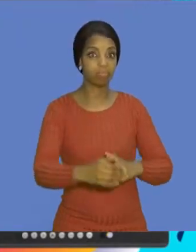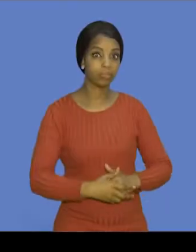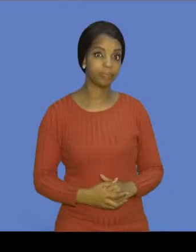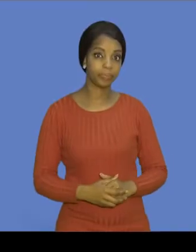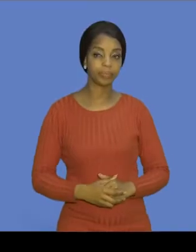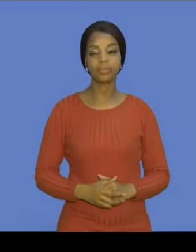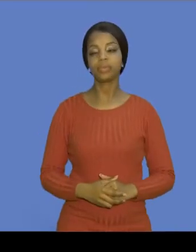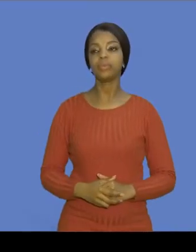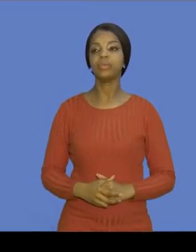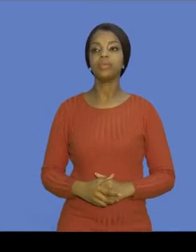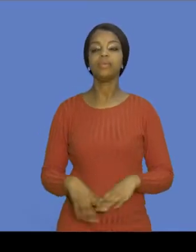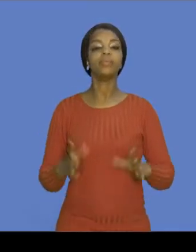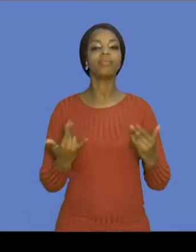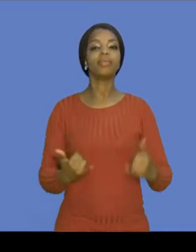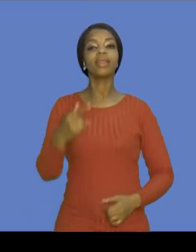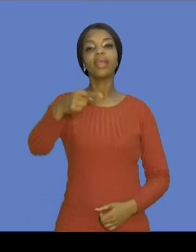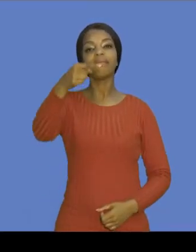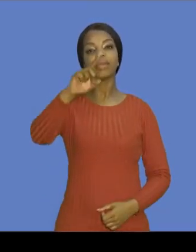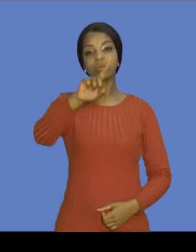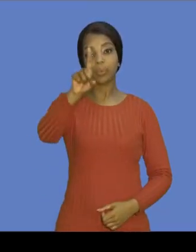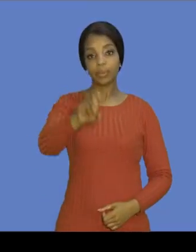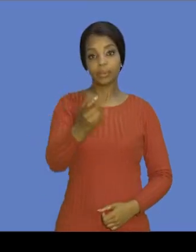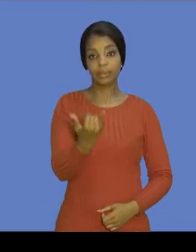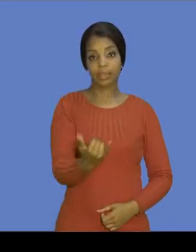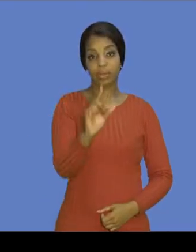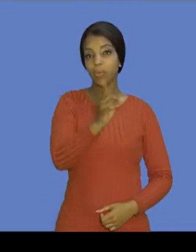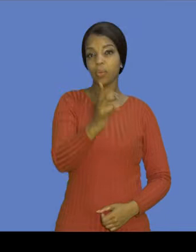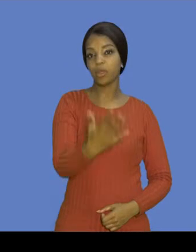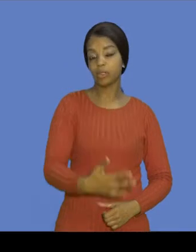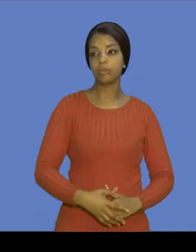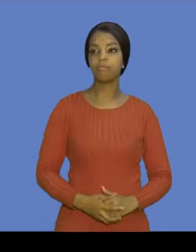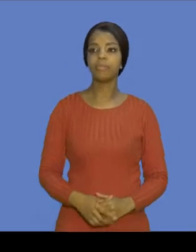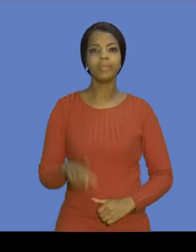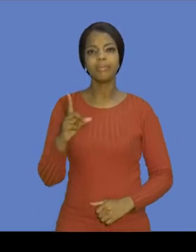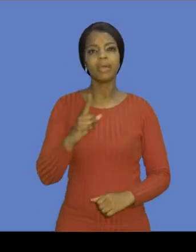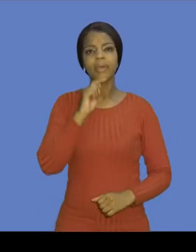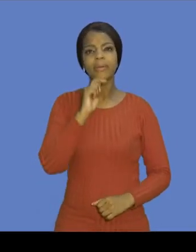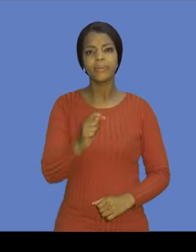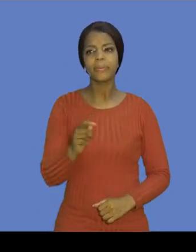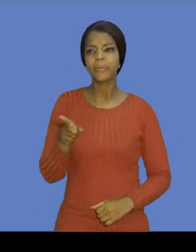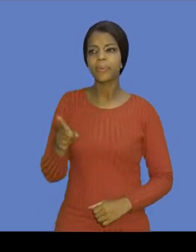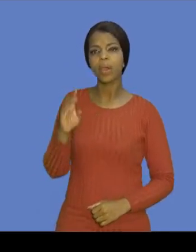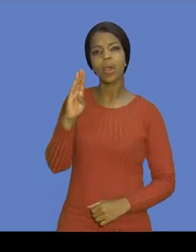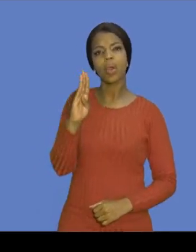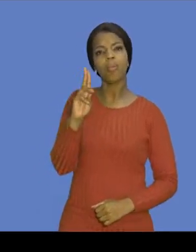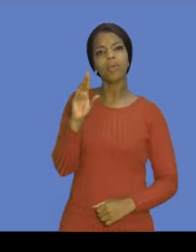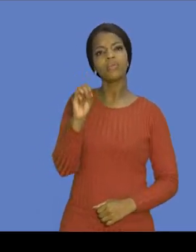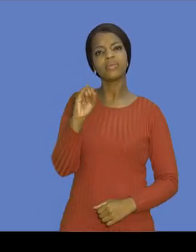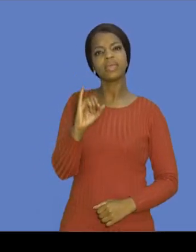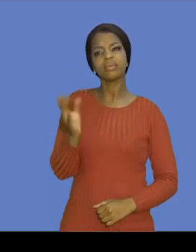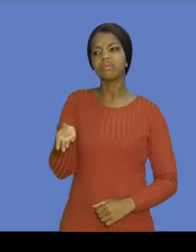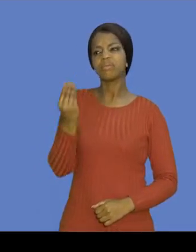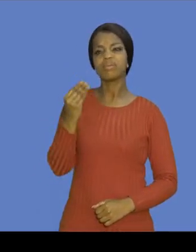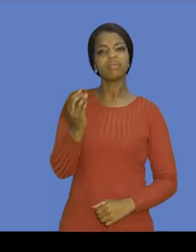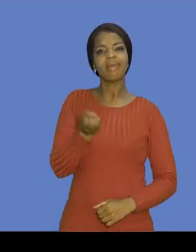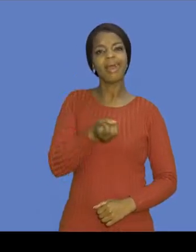interest. Now, the first question we will look at is how much exactly will Busi earn in terms of the